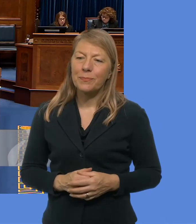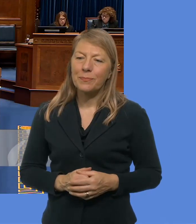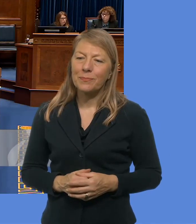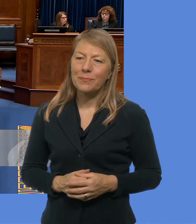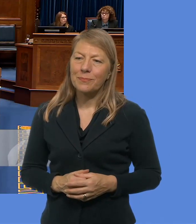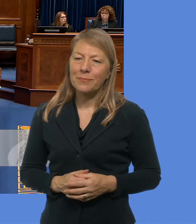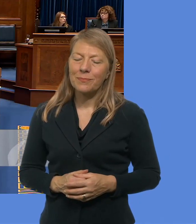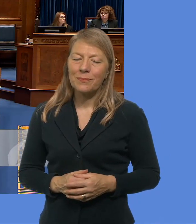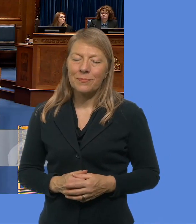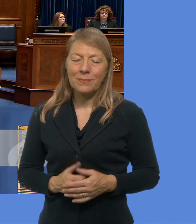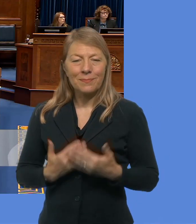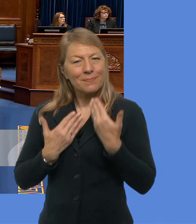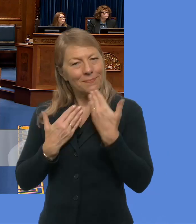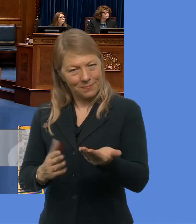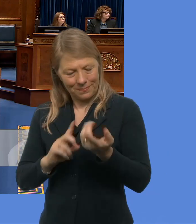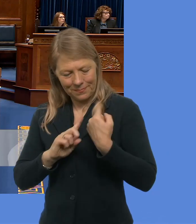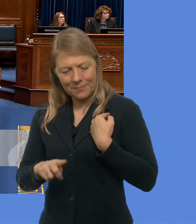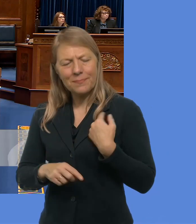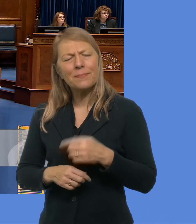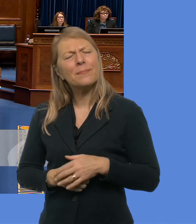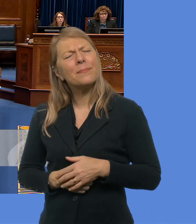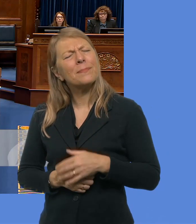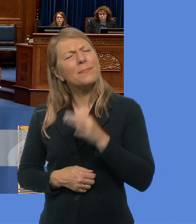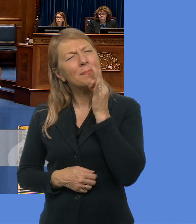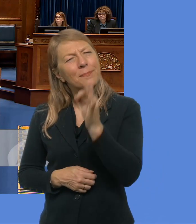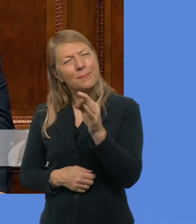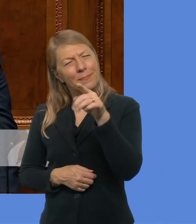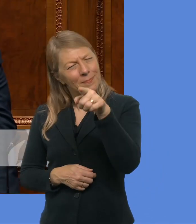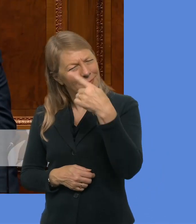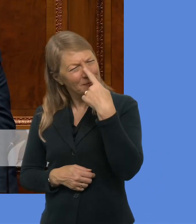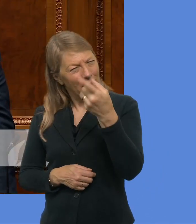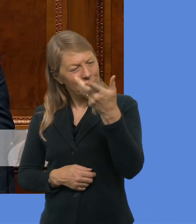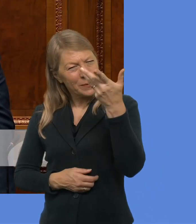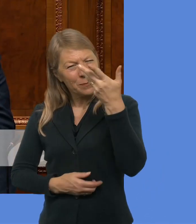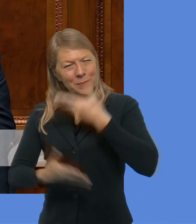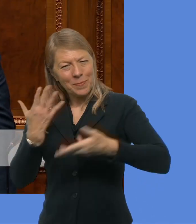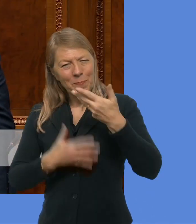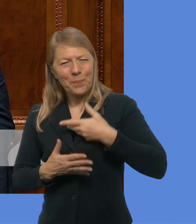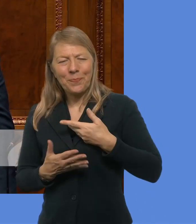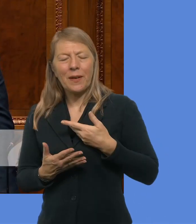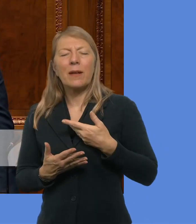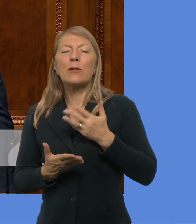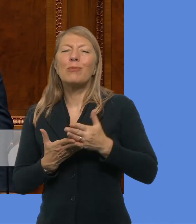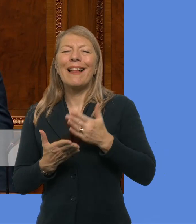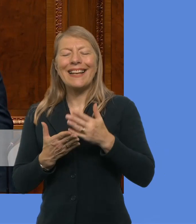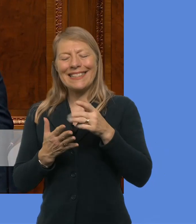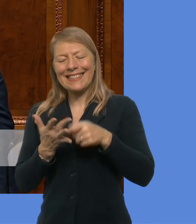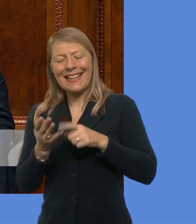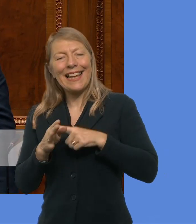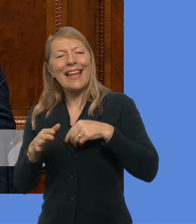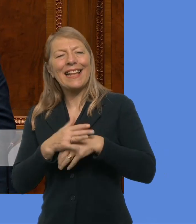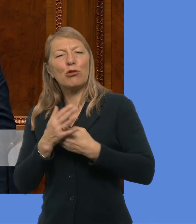Thank the Minister for her response. Can the Minister outline some of the specific benefits from the city and growth deals,